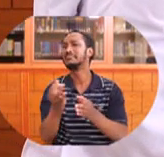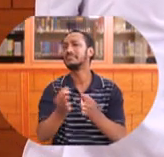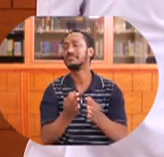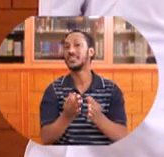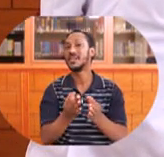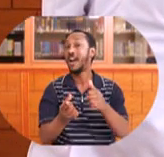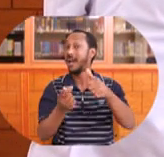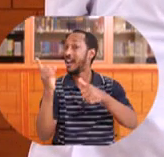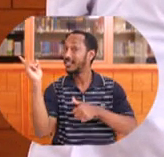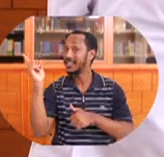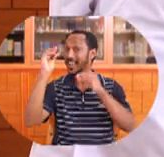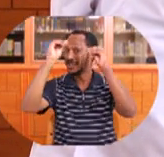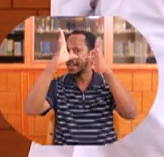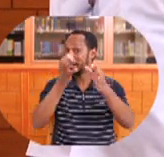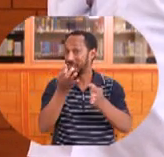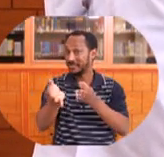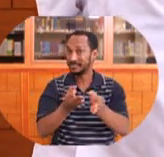sulfur dioxide,